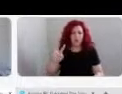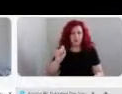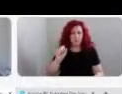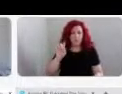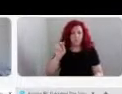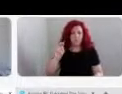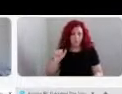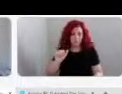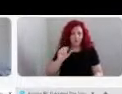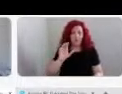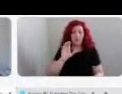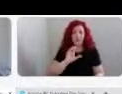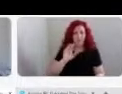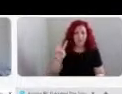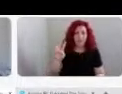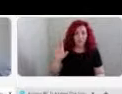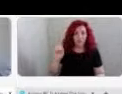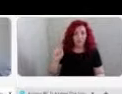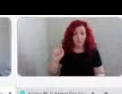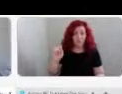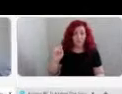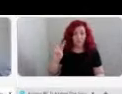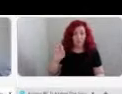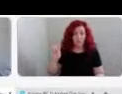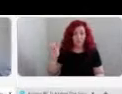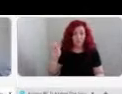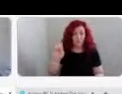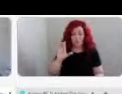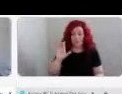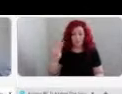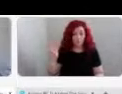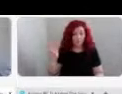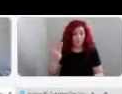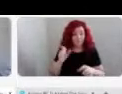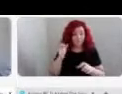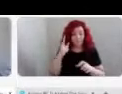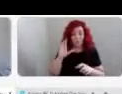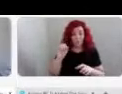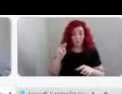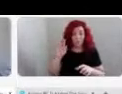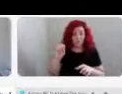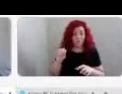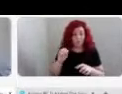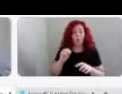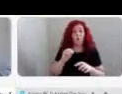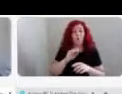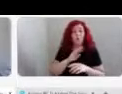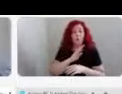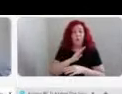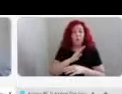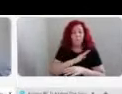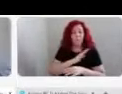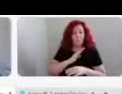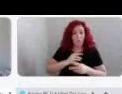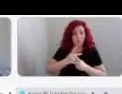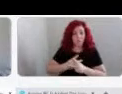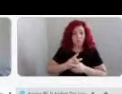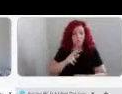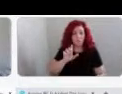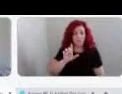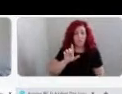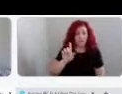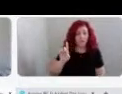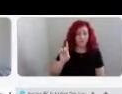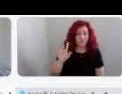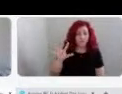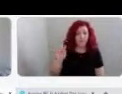cottonwood the map submitted by the copy account of border supervisors ldf050 and ldfo51 does just that it is